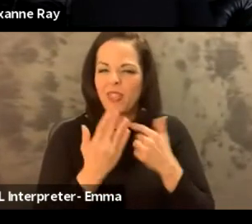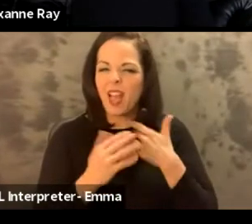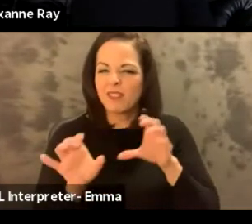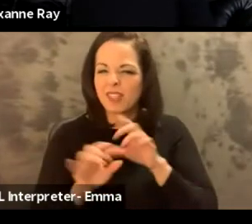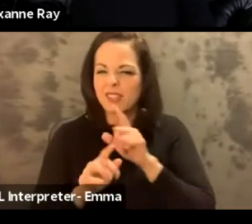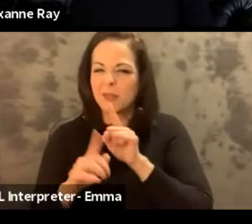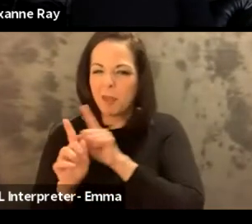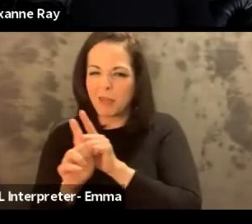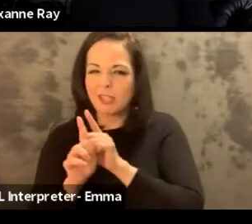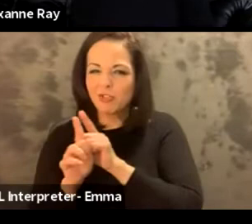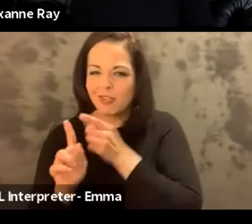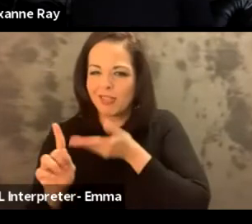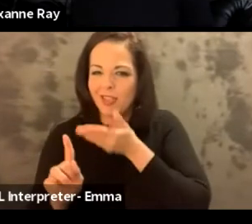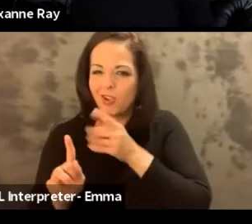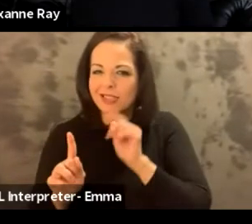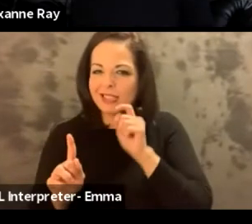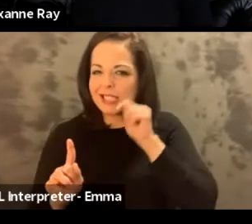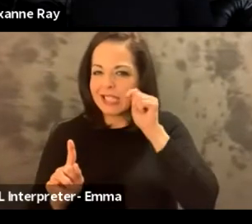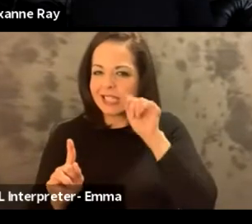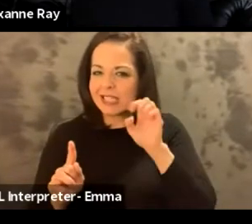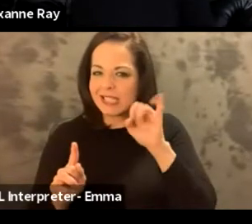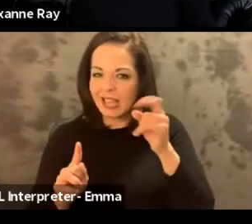And still do some writing for